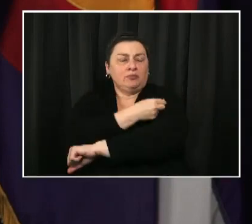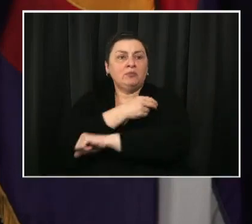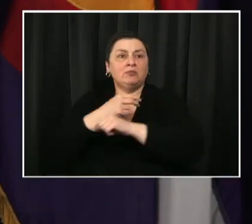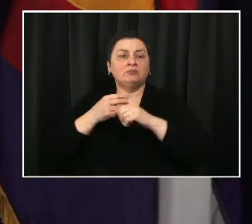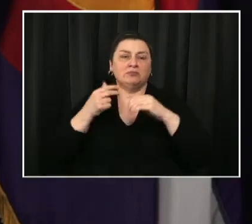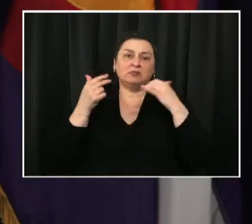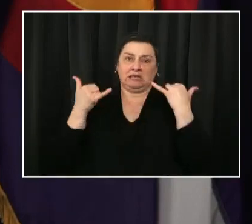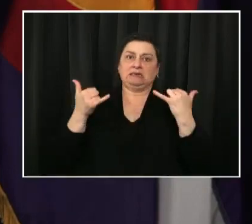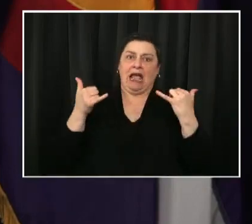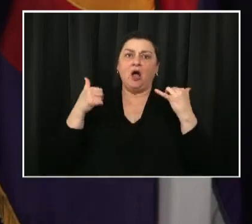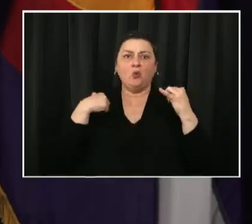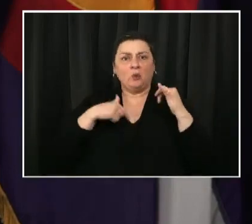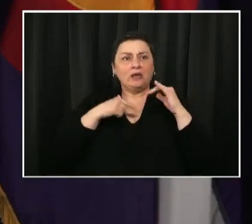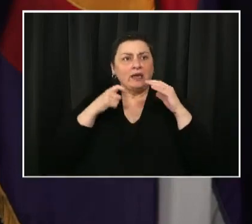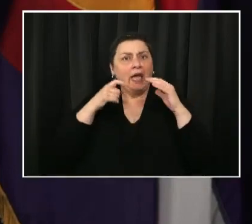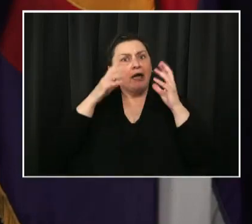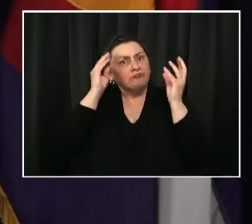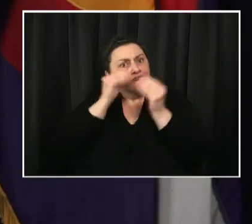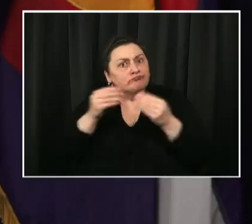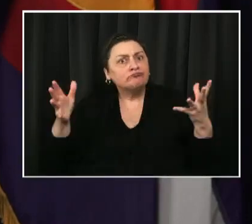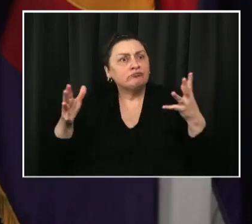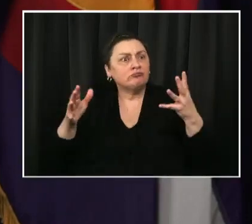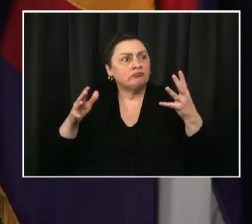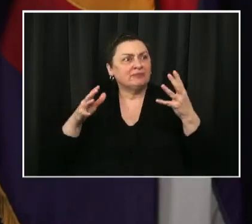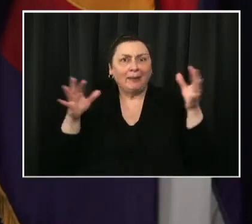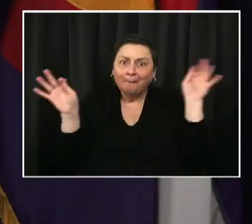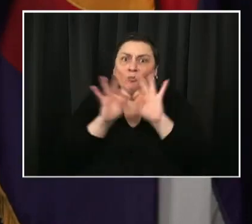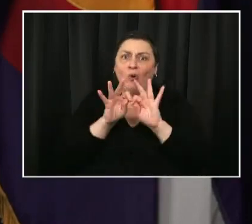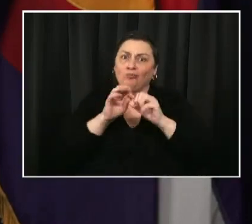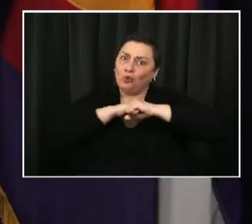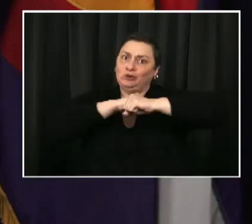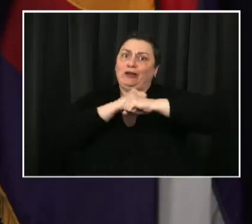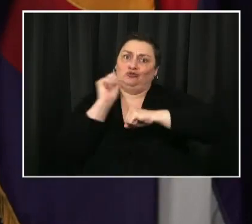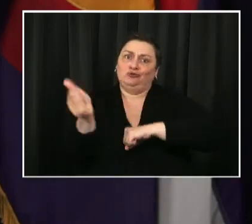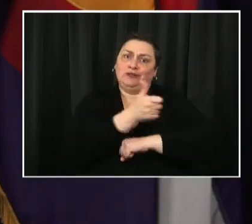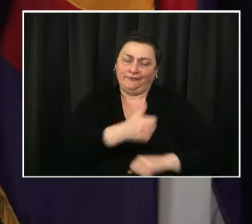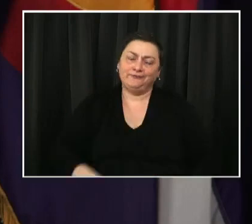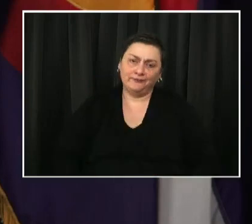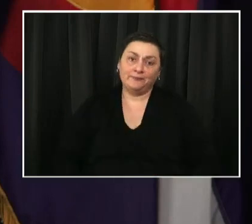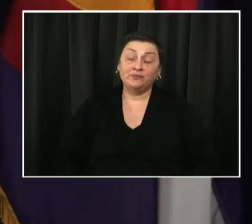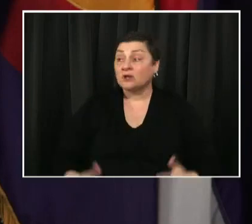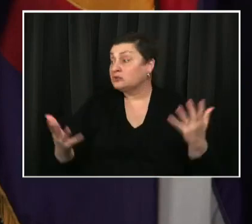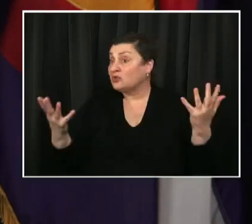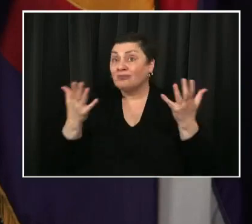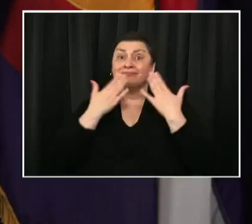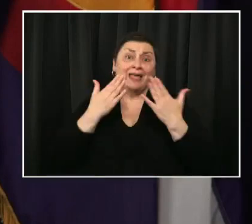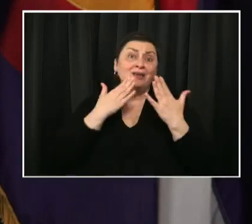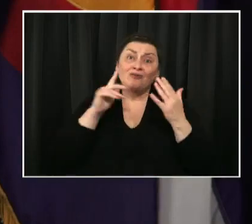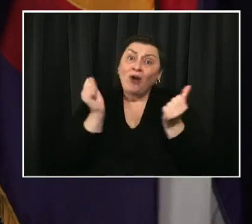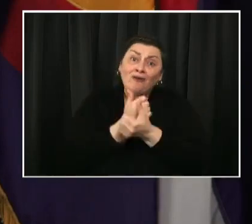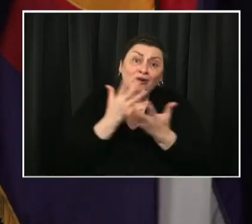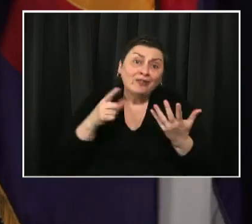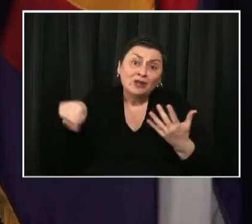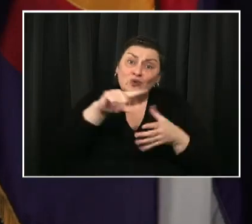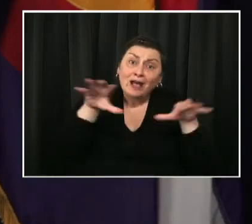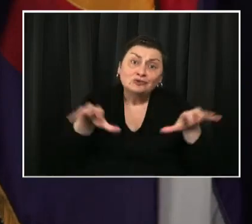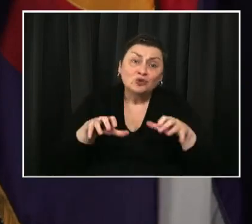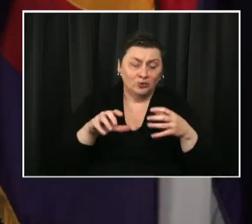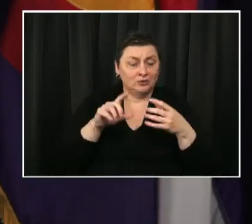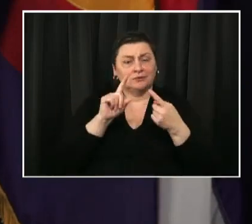thoroughly in that communications campaign about the benefits of protecting yourself. Thank you for everything you're doing, wearing a